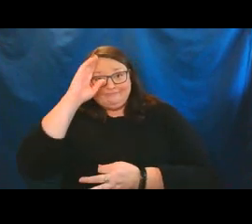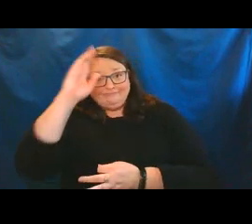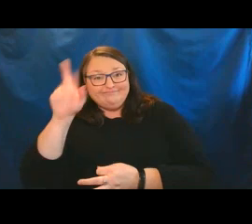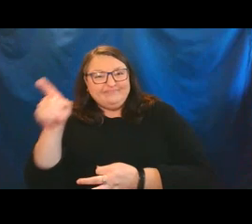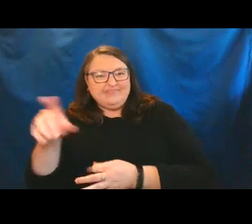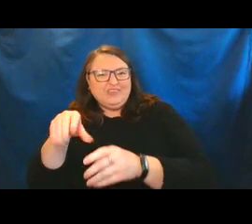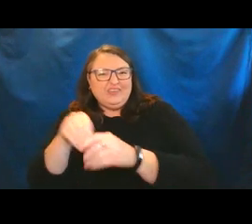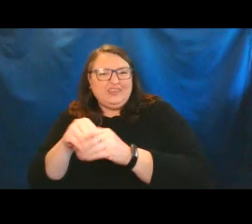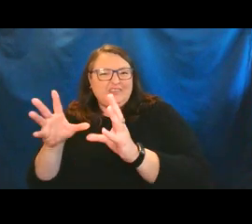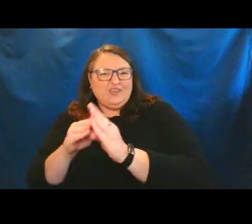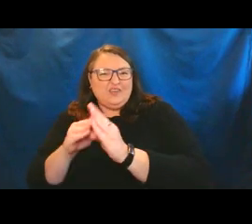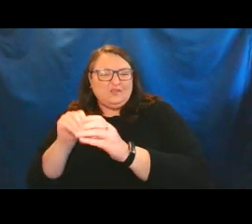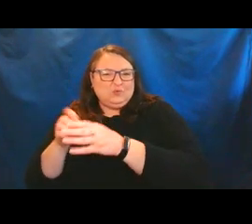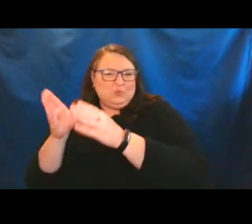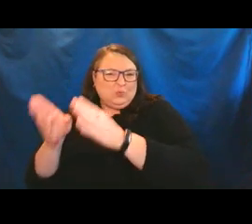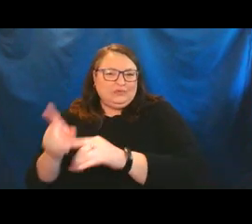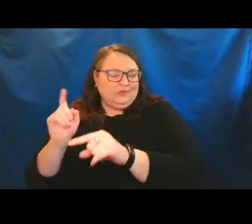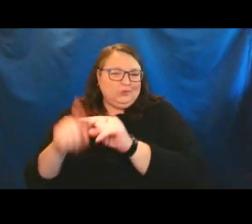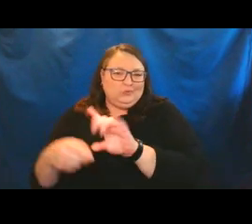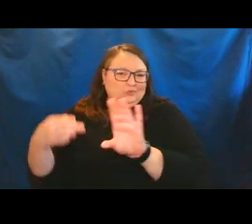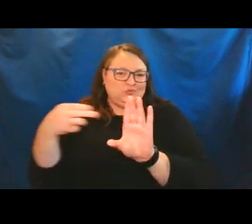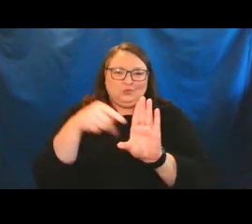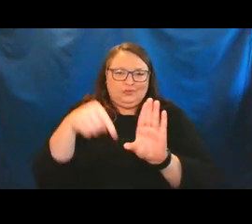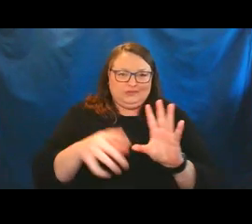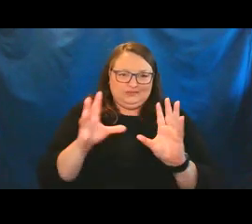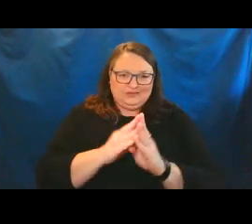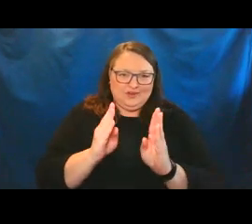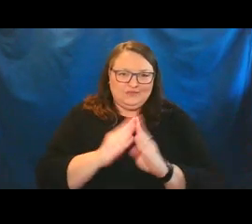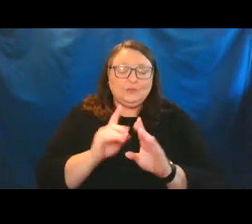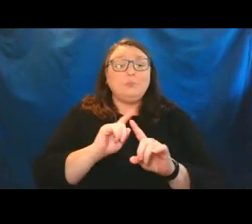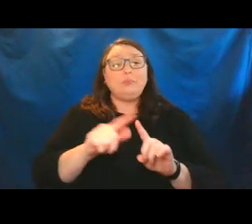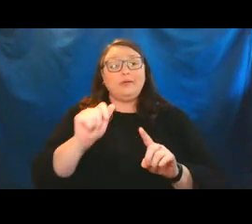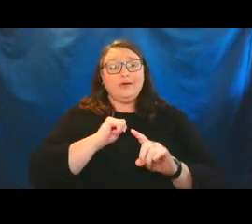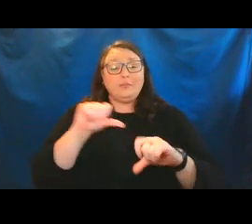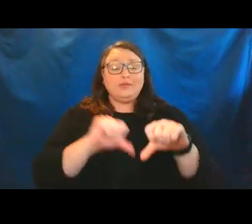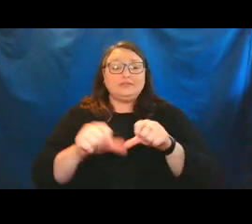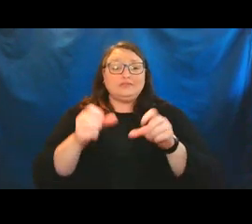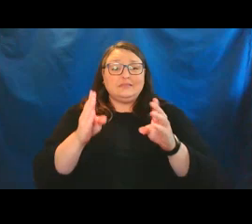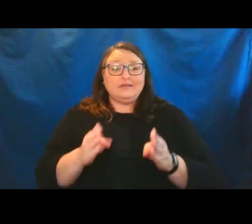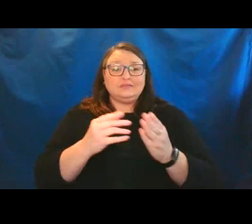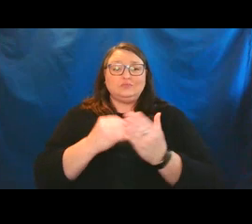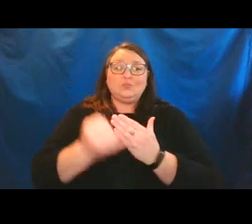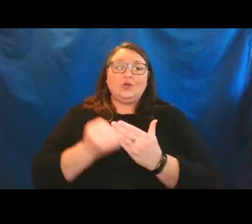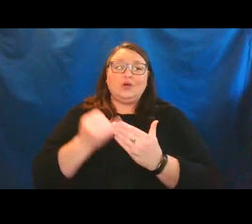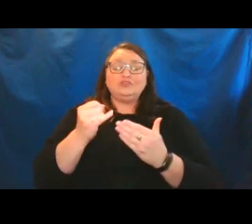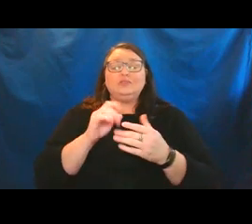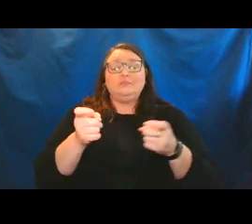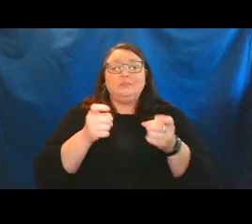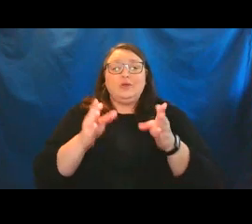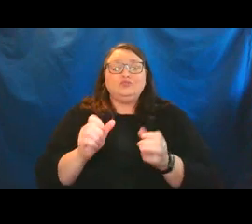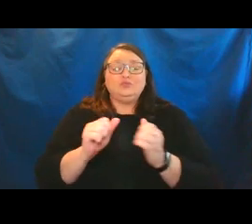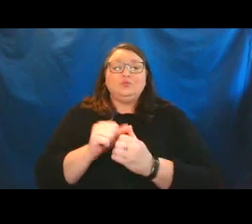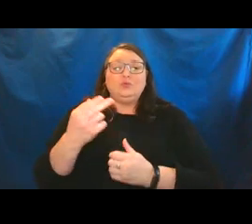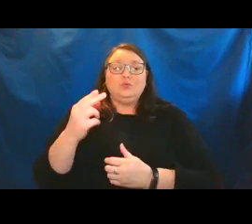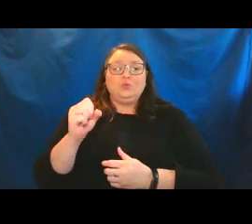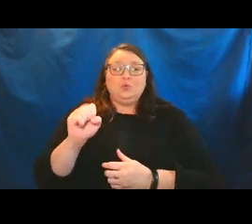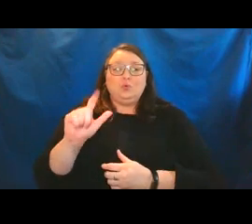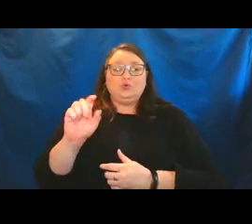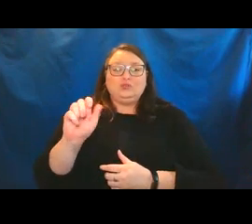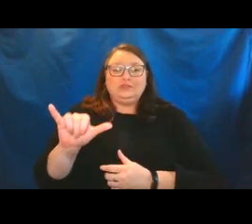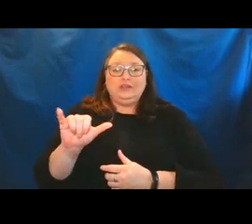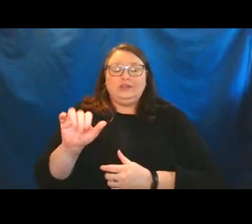couldn't make it. I, however, am a scientist and project manager with the Horsley Witten Group, the